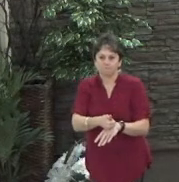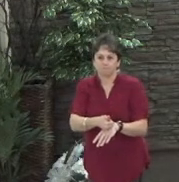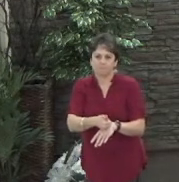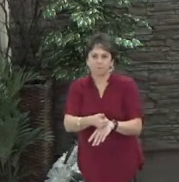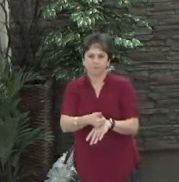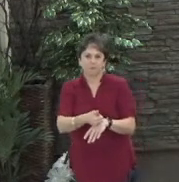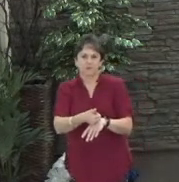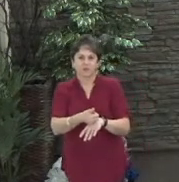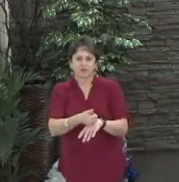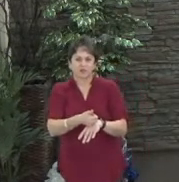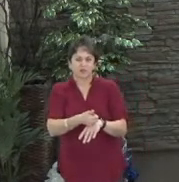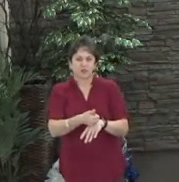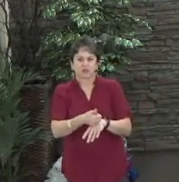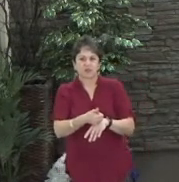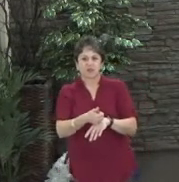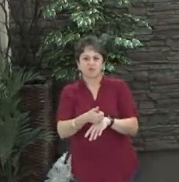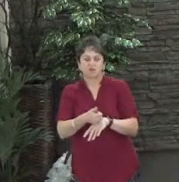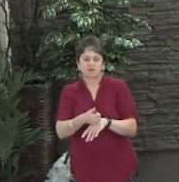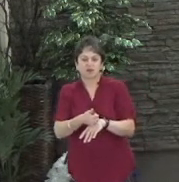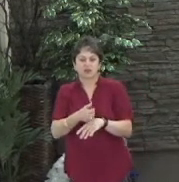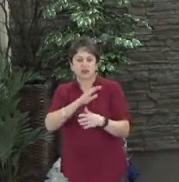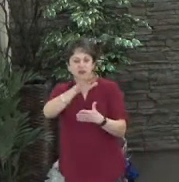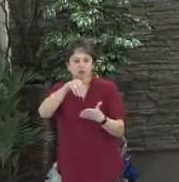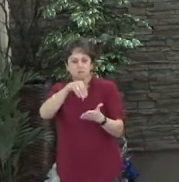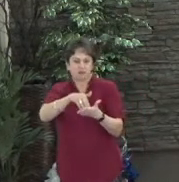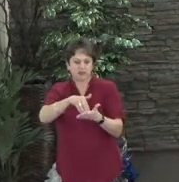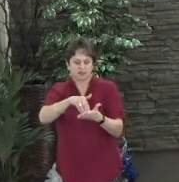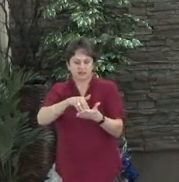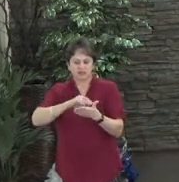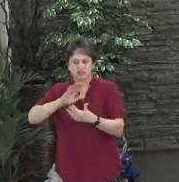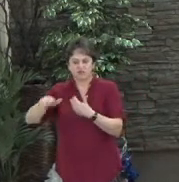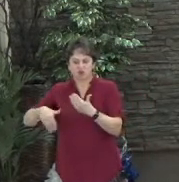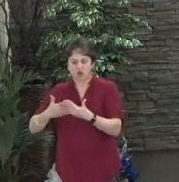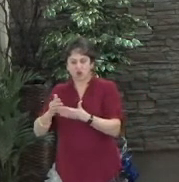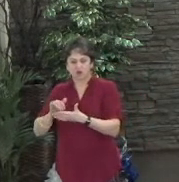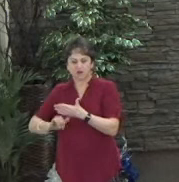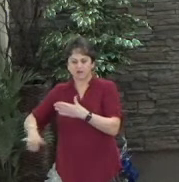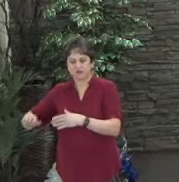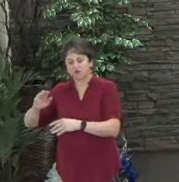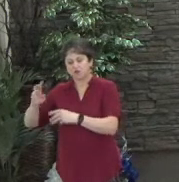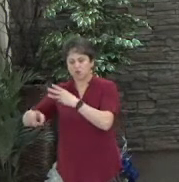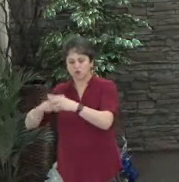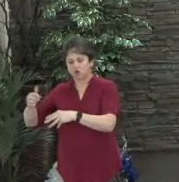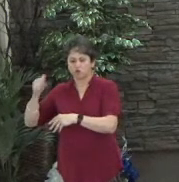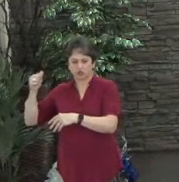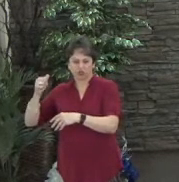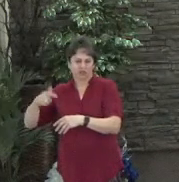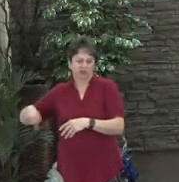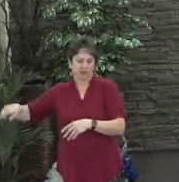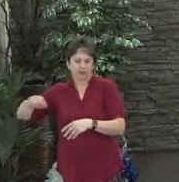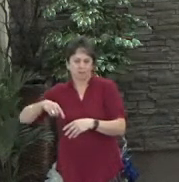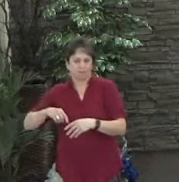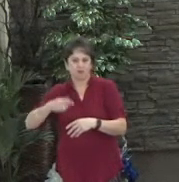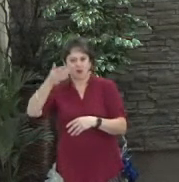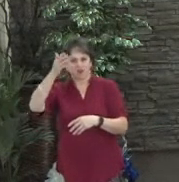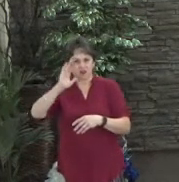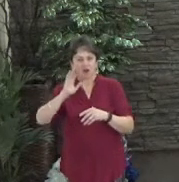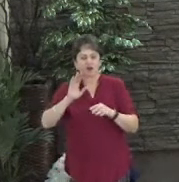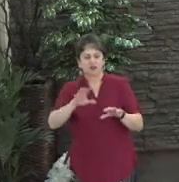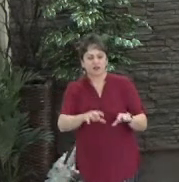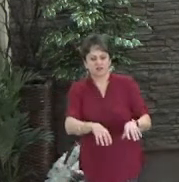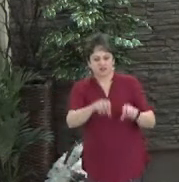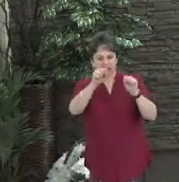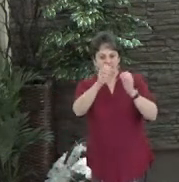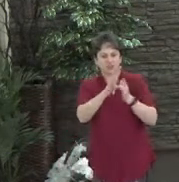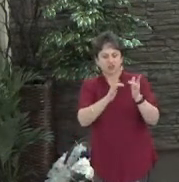Peter says, in the midst of all of this rejection that they're experiencing. God has taken